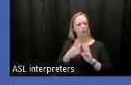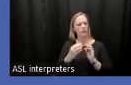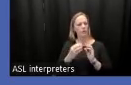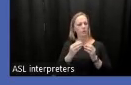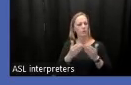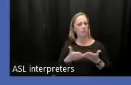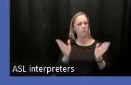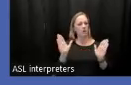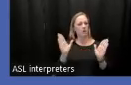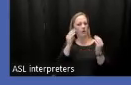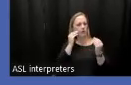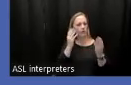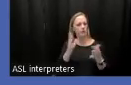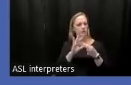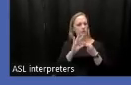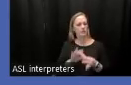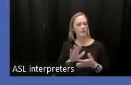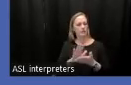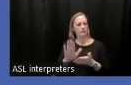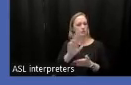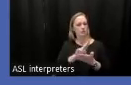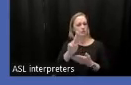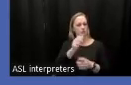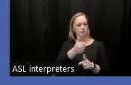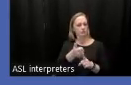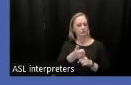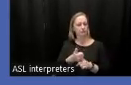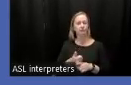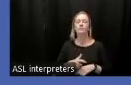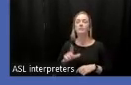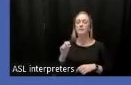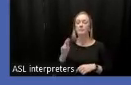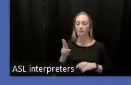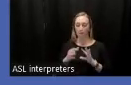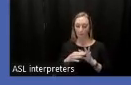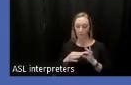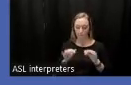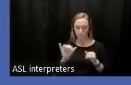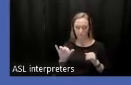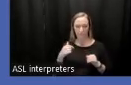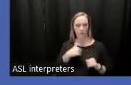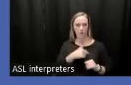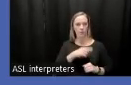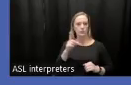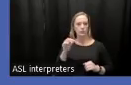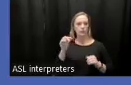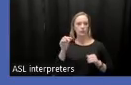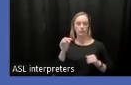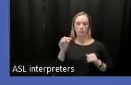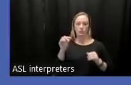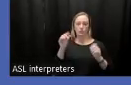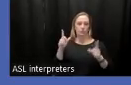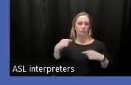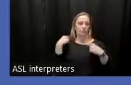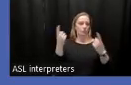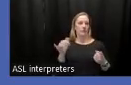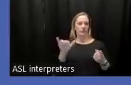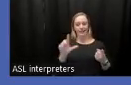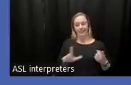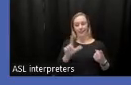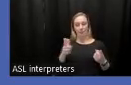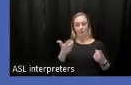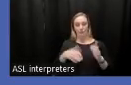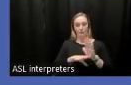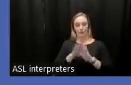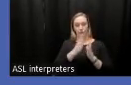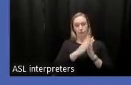institution? Right, I can answer that. And we do, over time, this library has built up. And one of the good things about